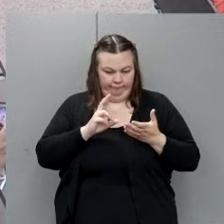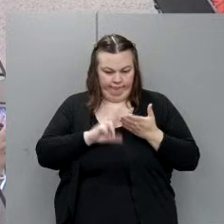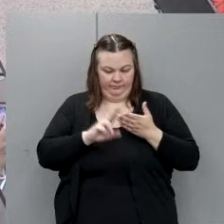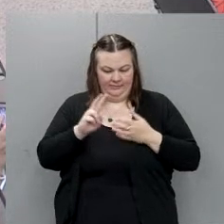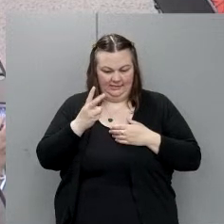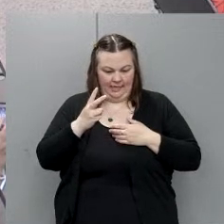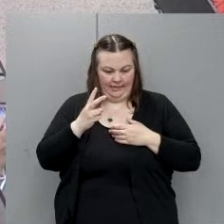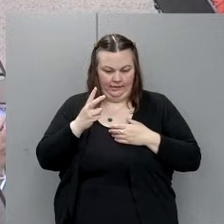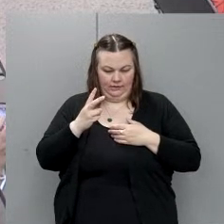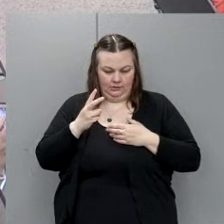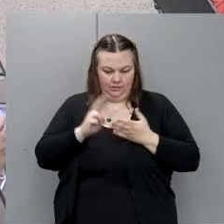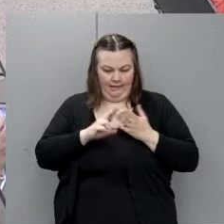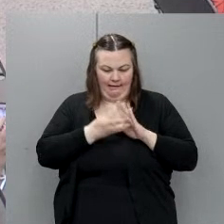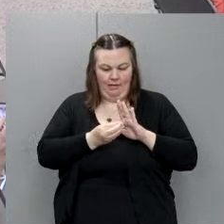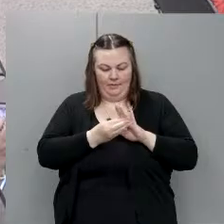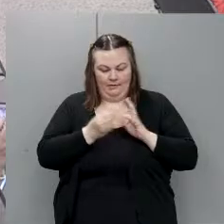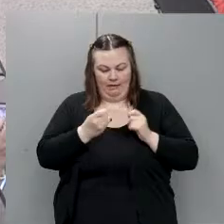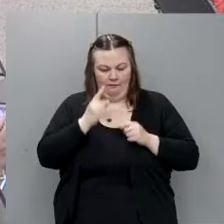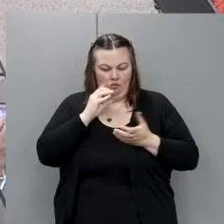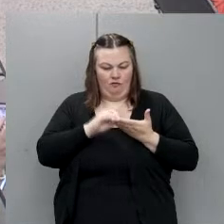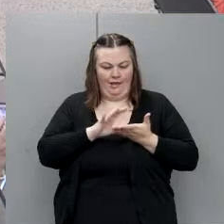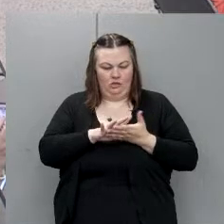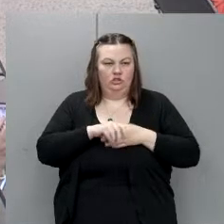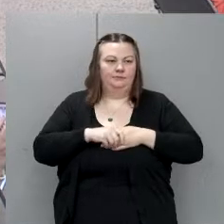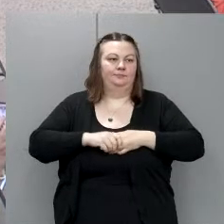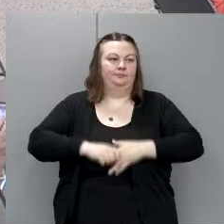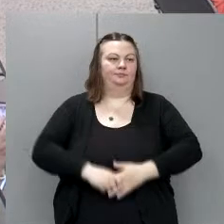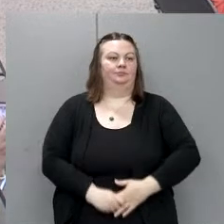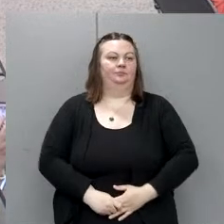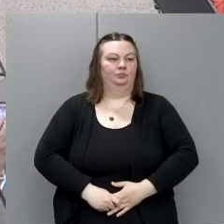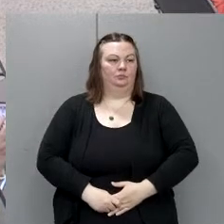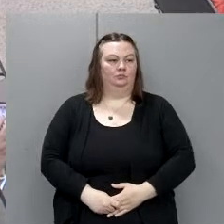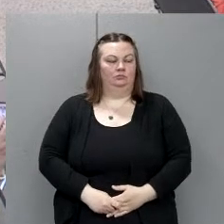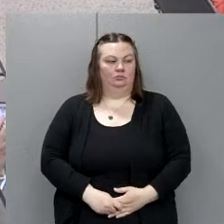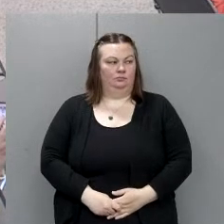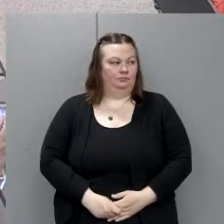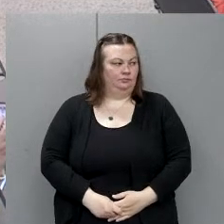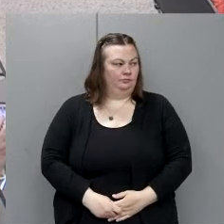second execution copy now for records.